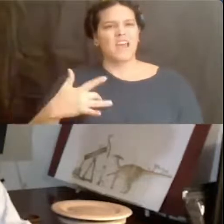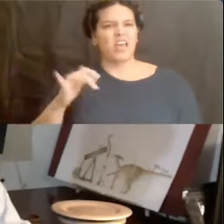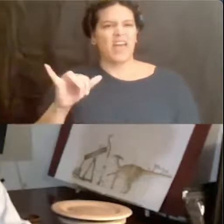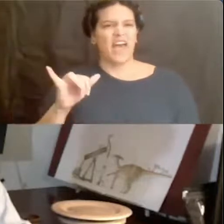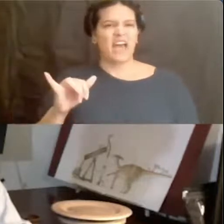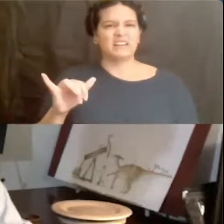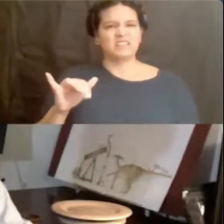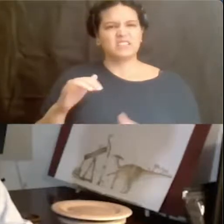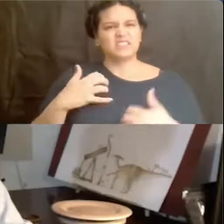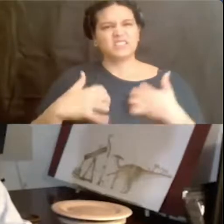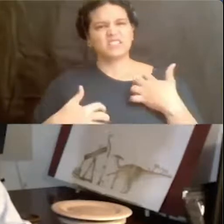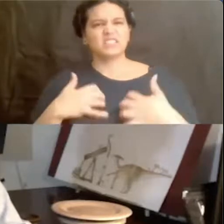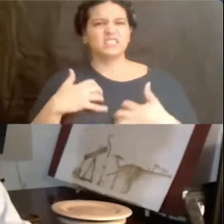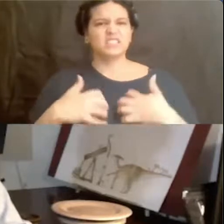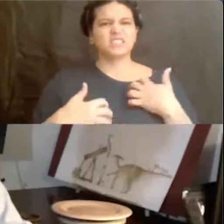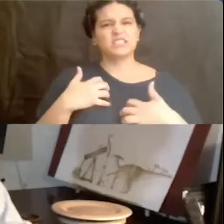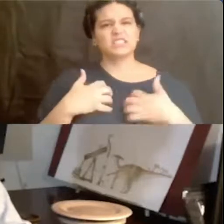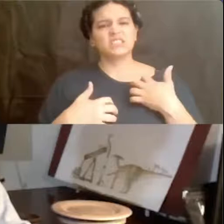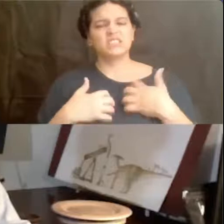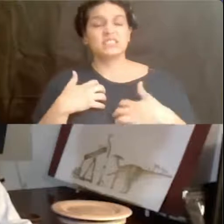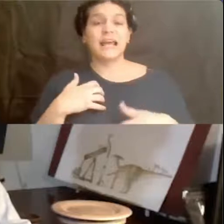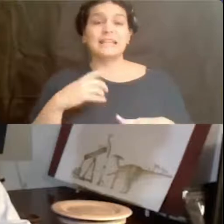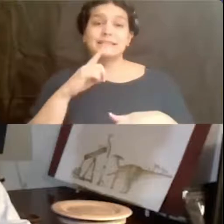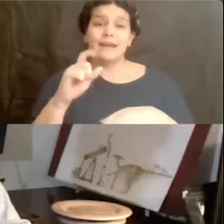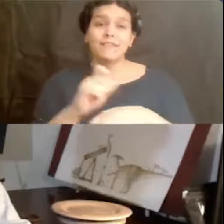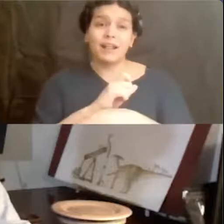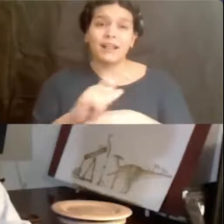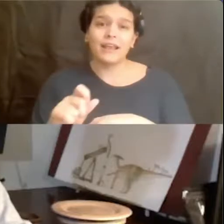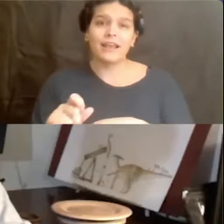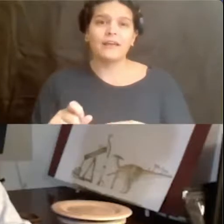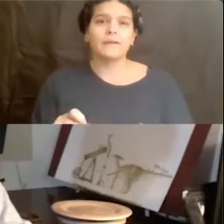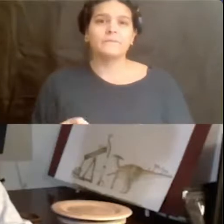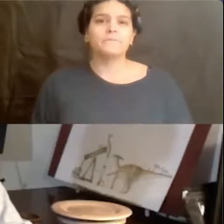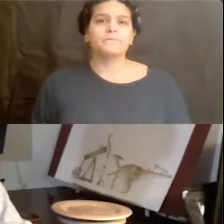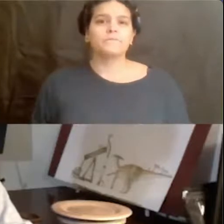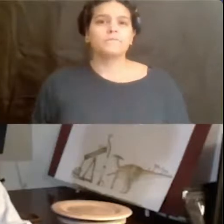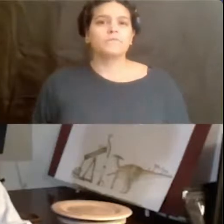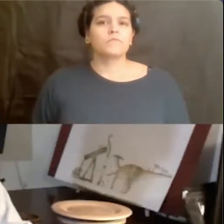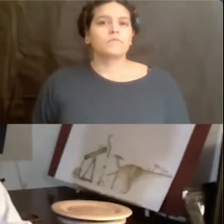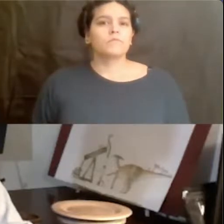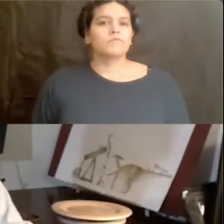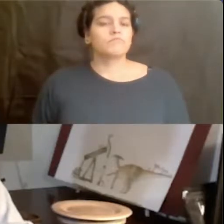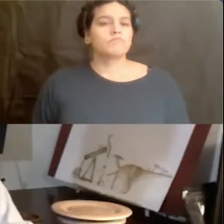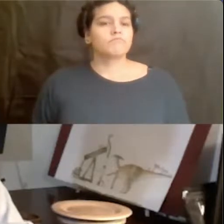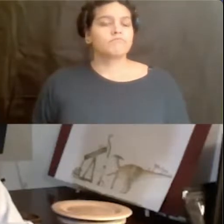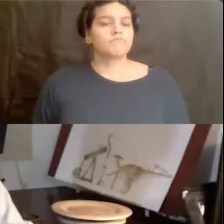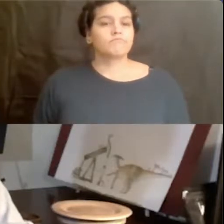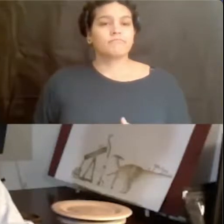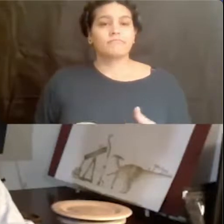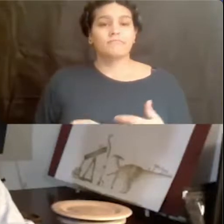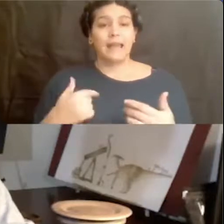and definitely, even though I sing traditional songs and I